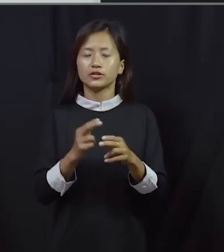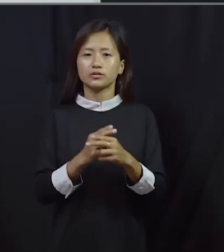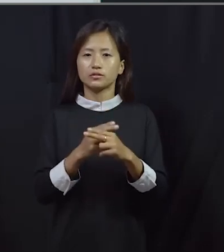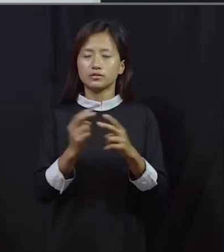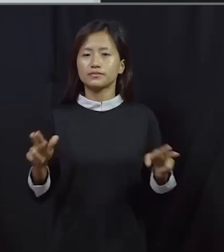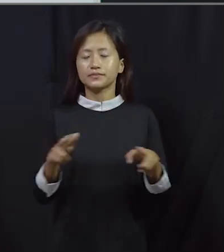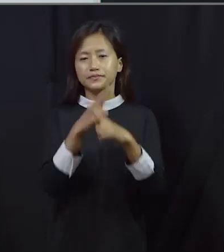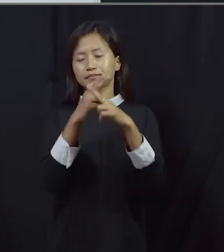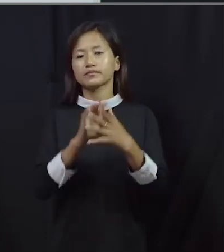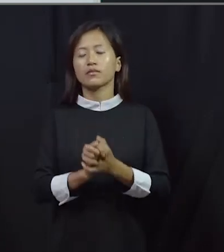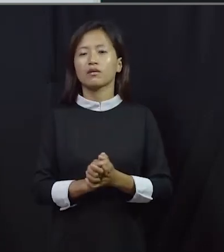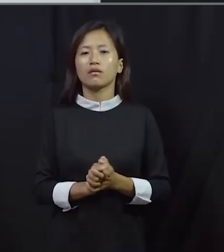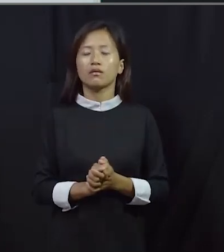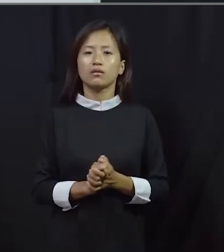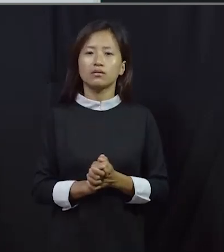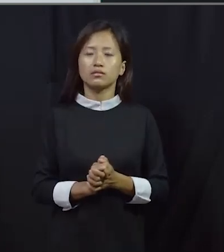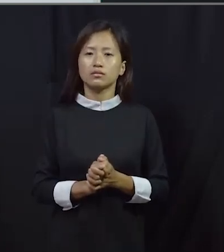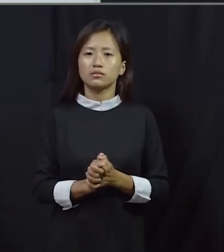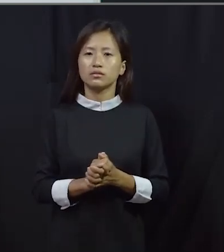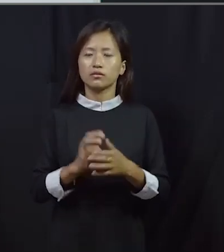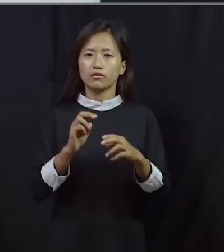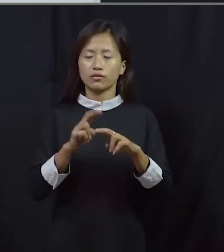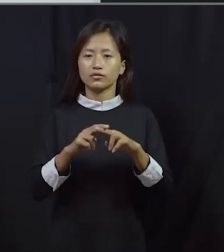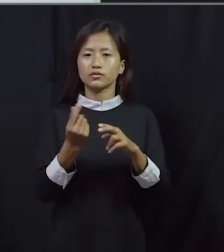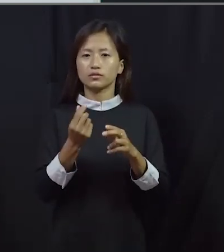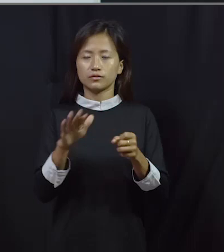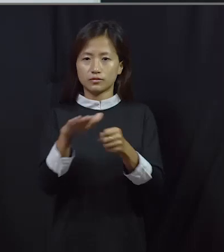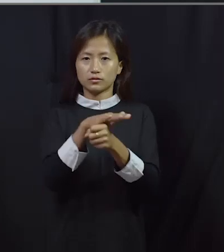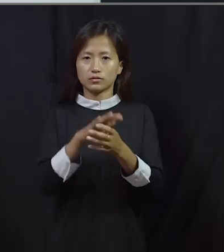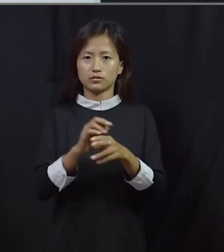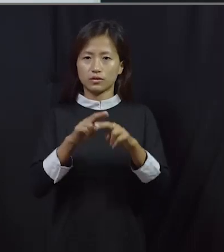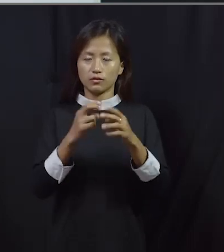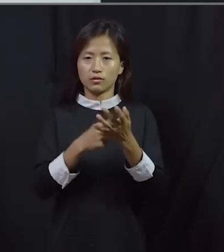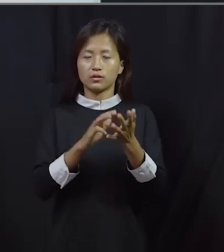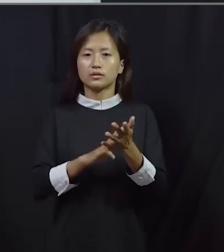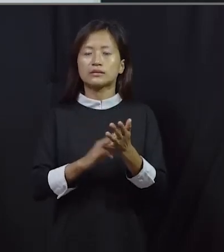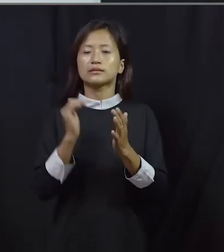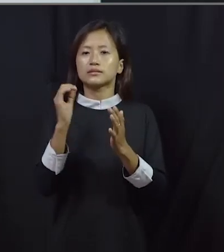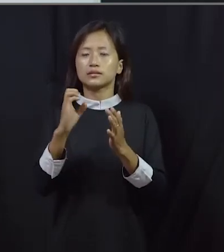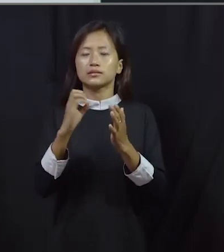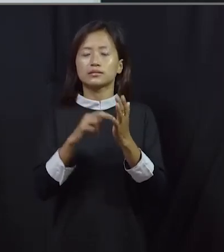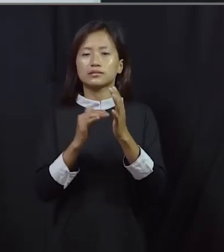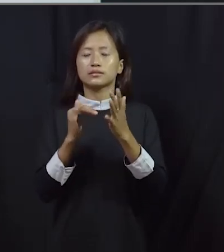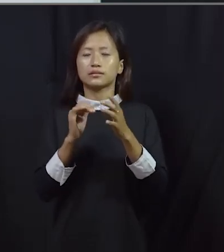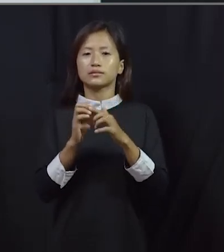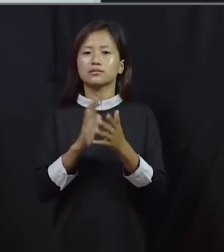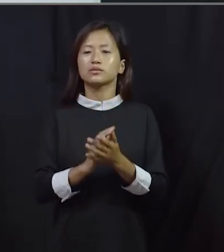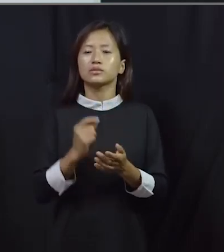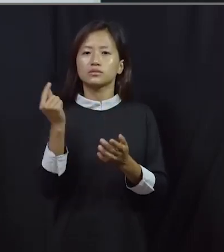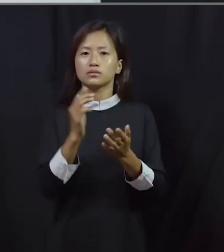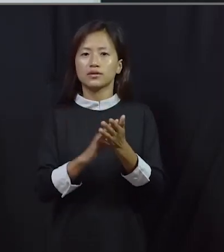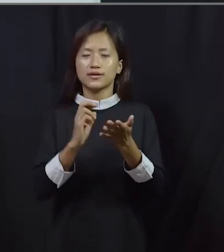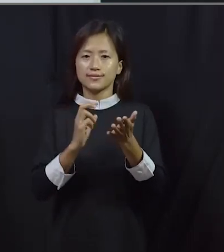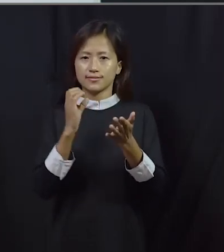in what? France, okay? So here, what is the full form of CGS? So for C, we use centimeter.